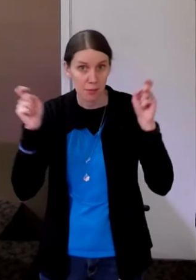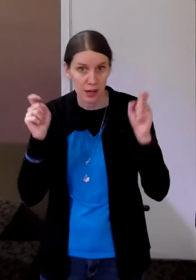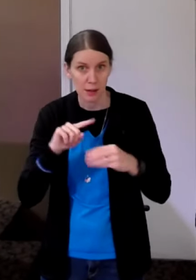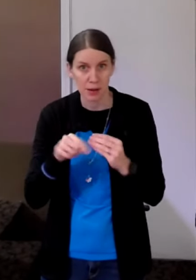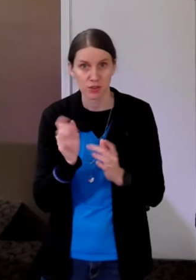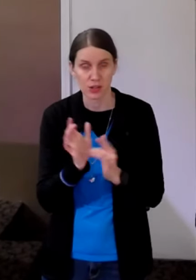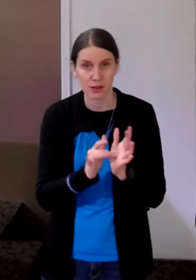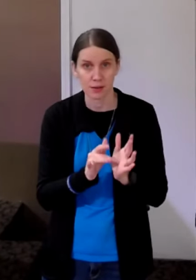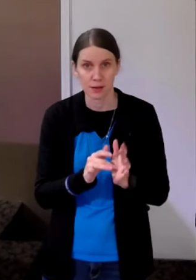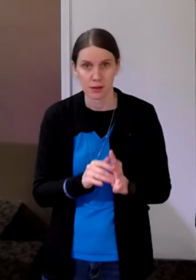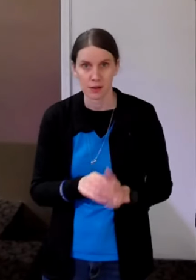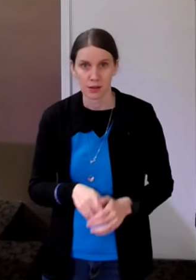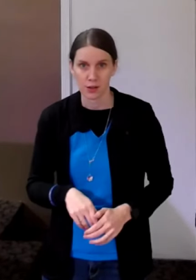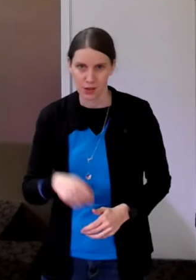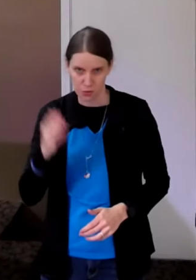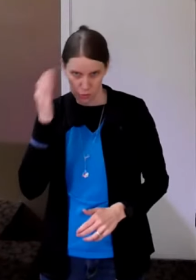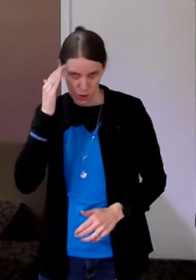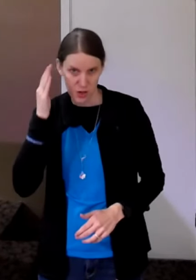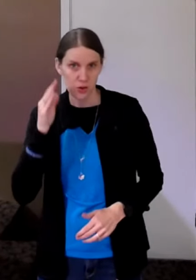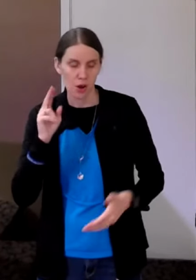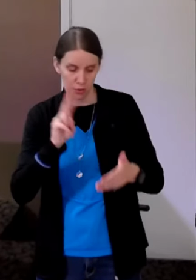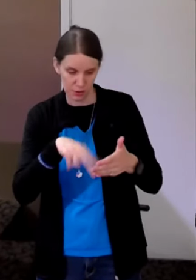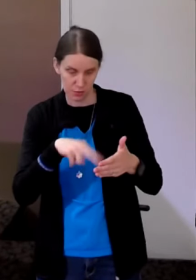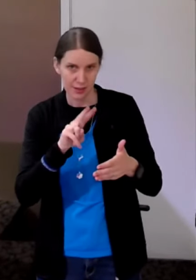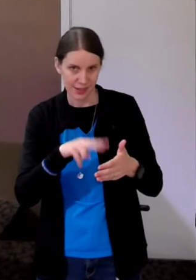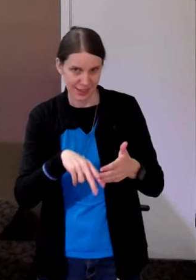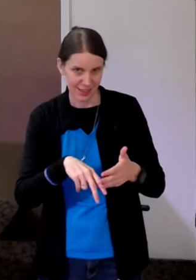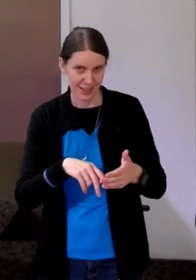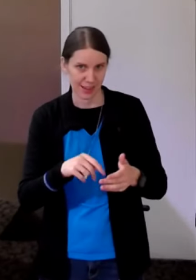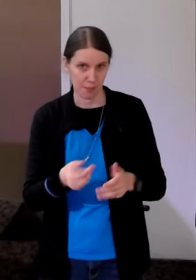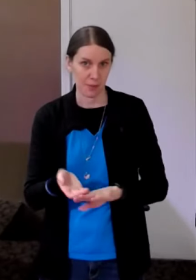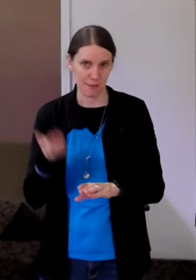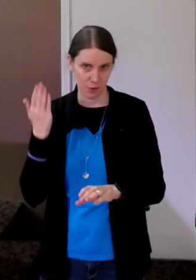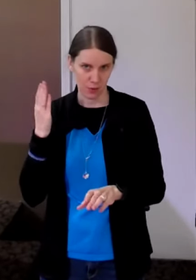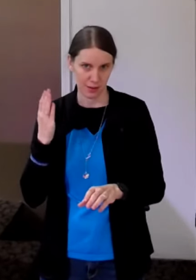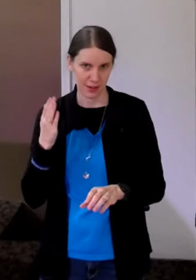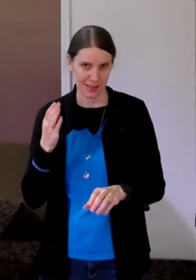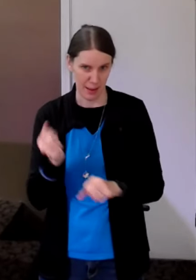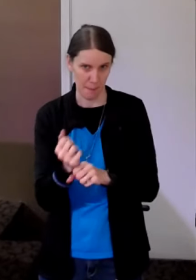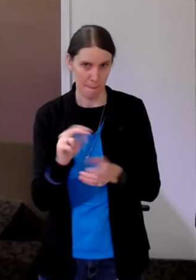how it tied into Scripture that said, make us wealthy, but